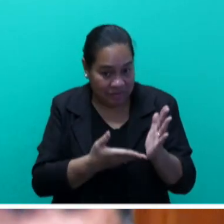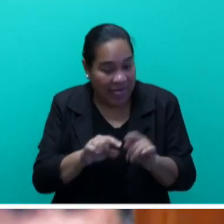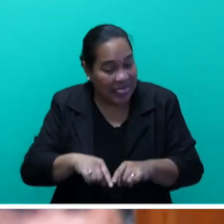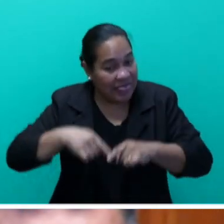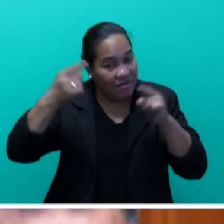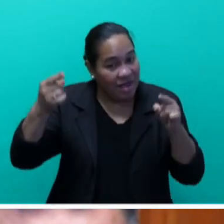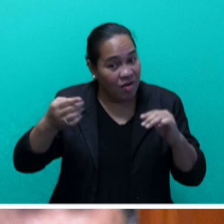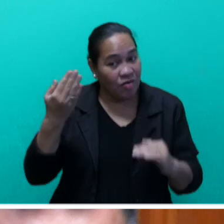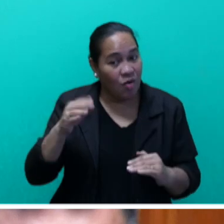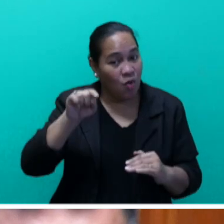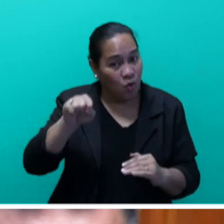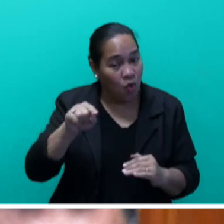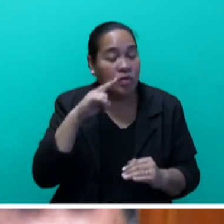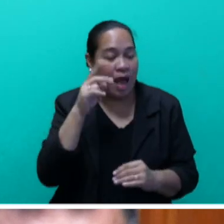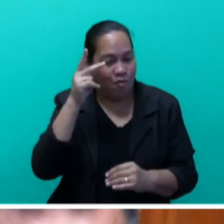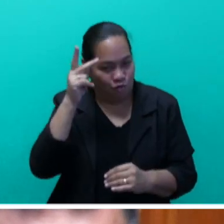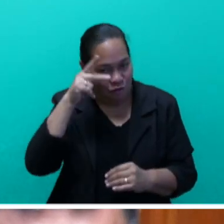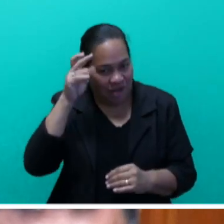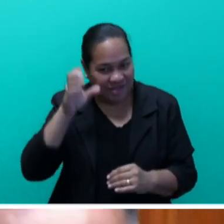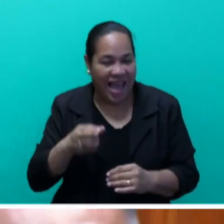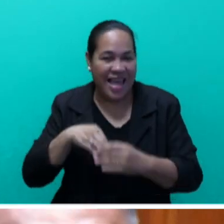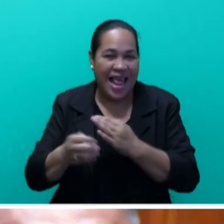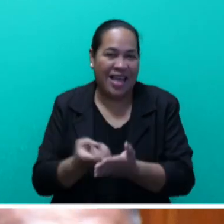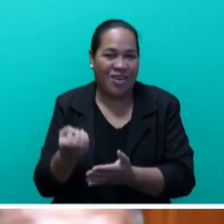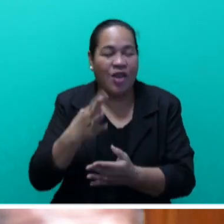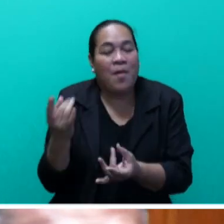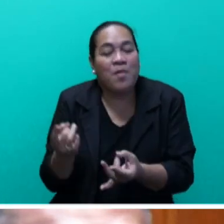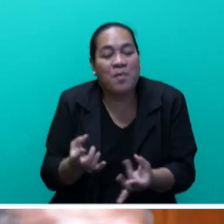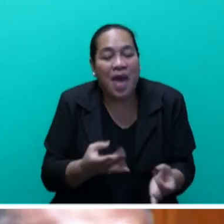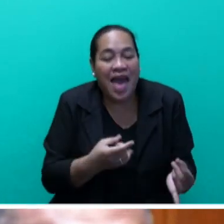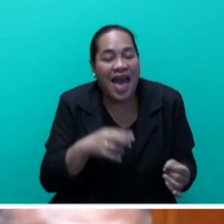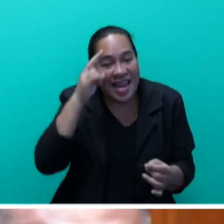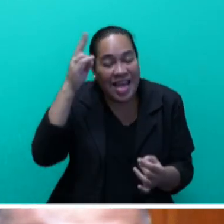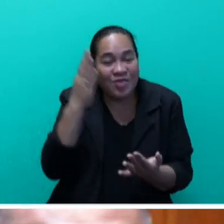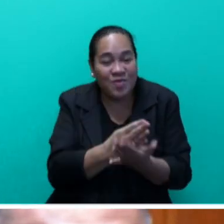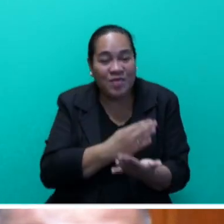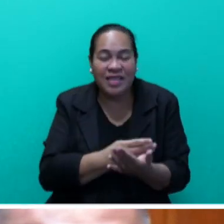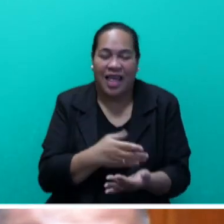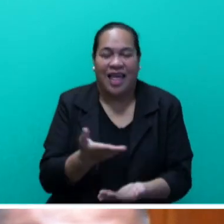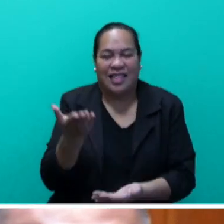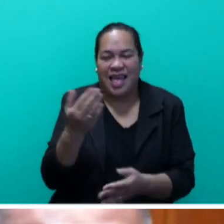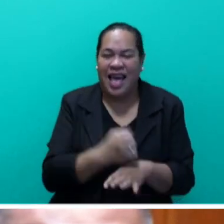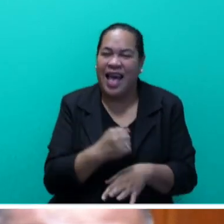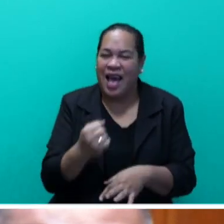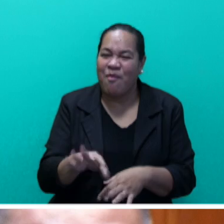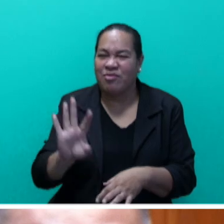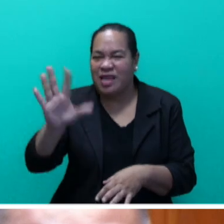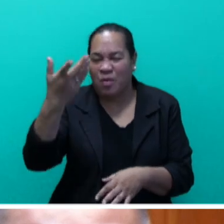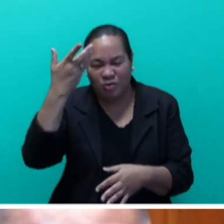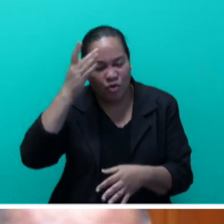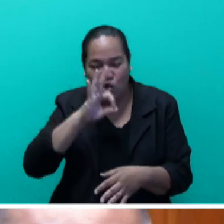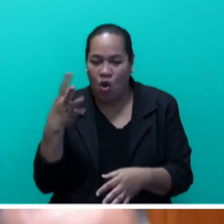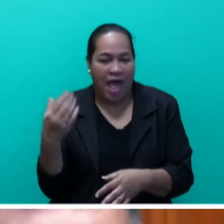someone who is a professor in economics preparing a national budget for a government and someone who does not possess